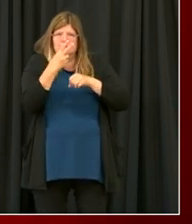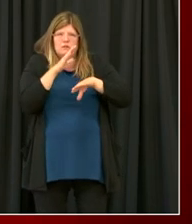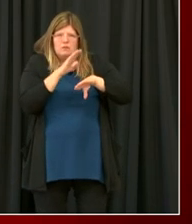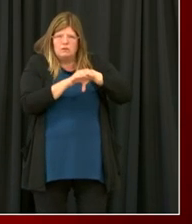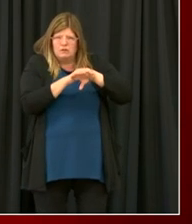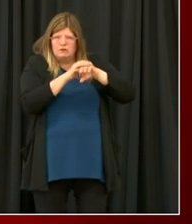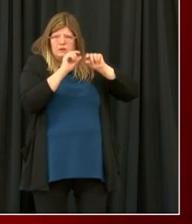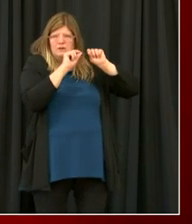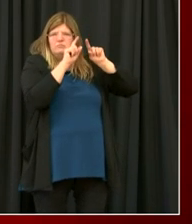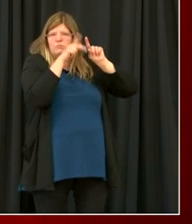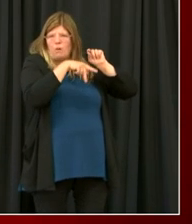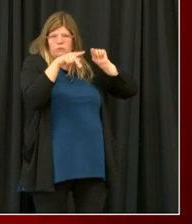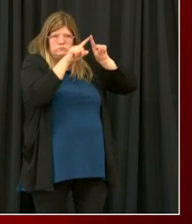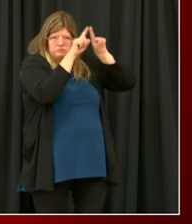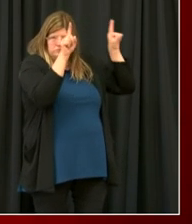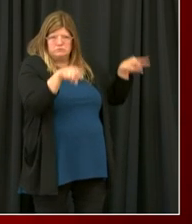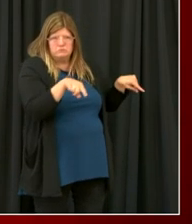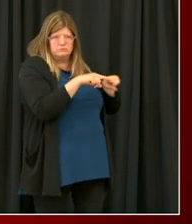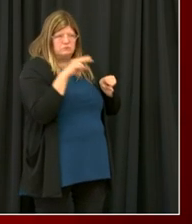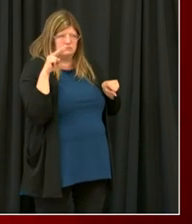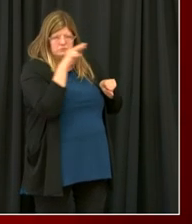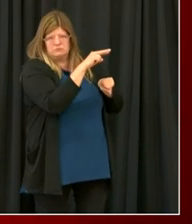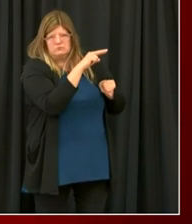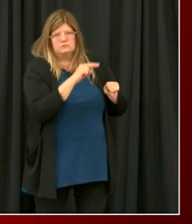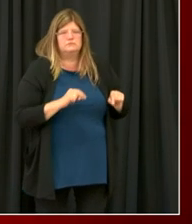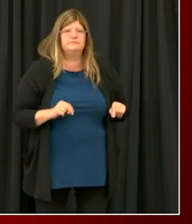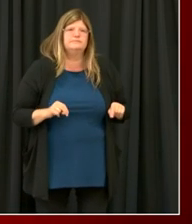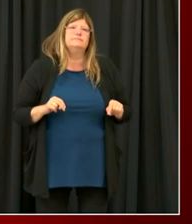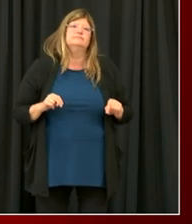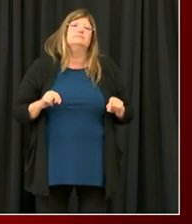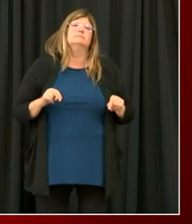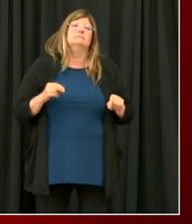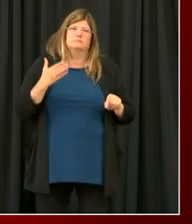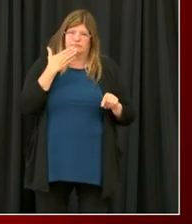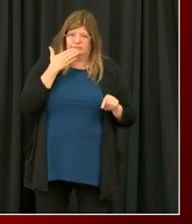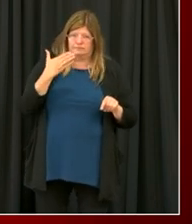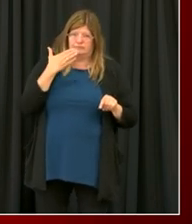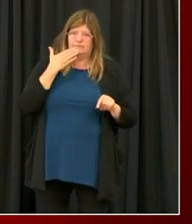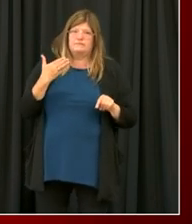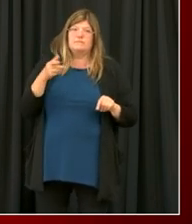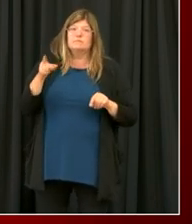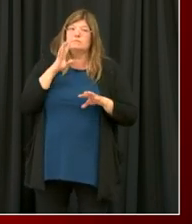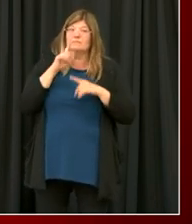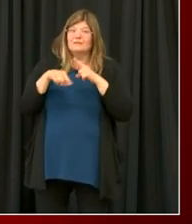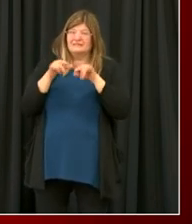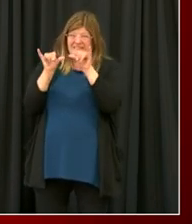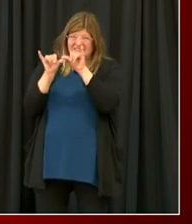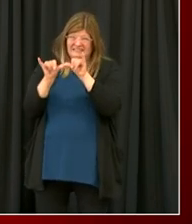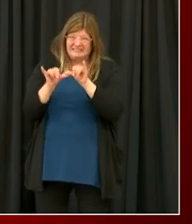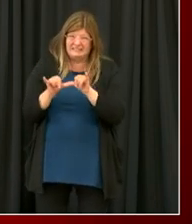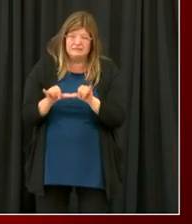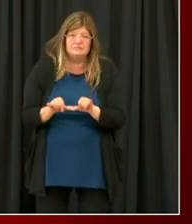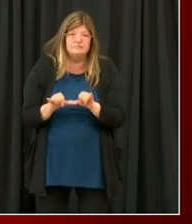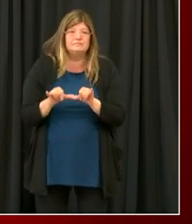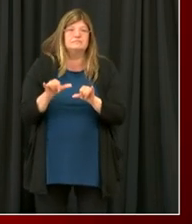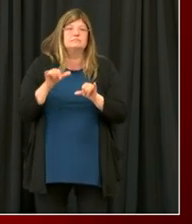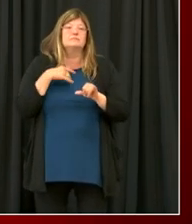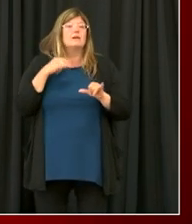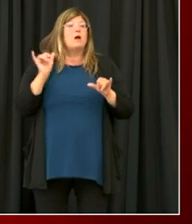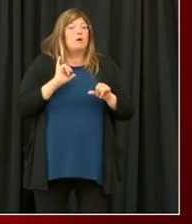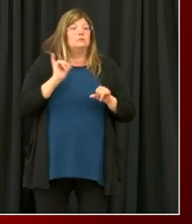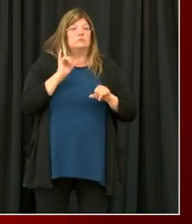talked about the other important metrics, and I don't know if you've been with us or able to follow along, Sam, but we've also talked about the release